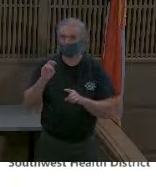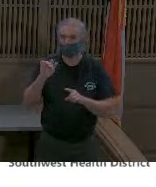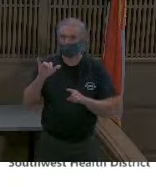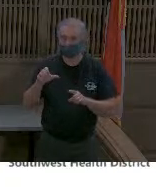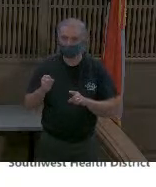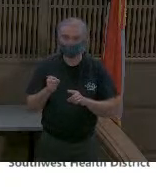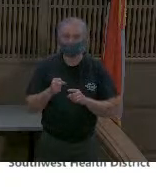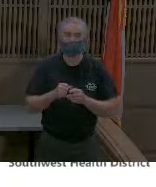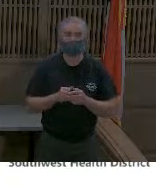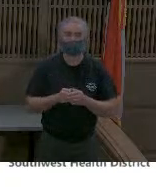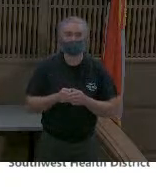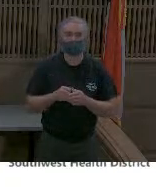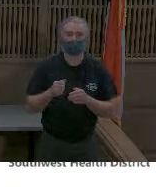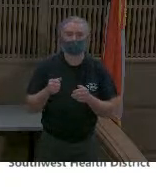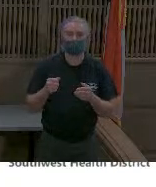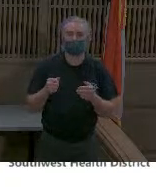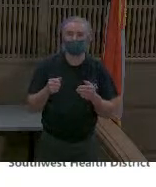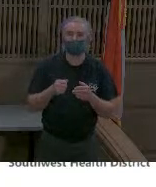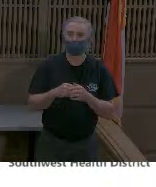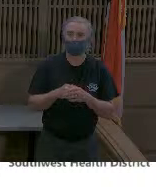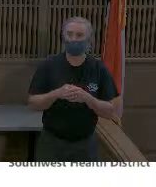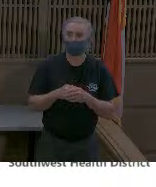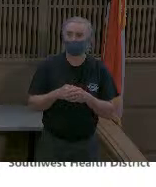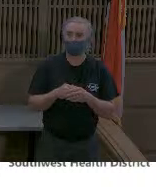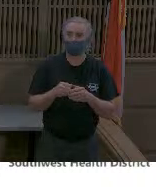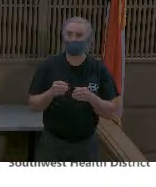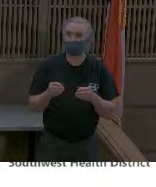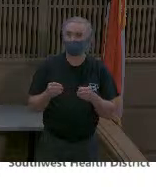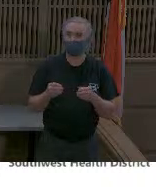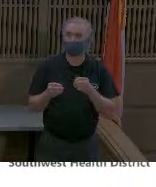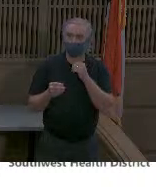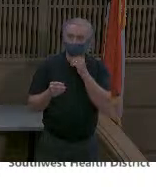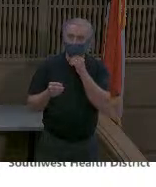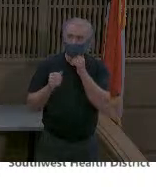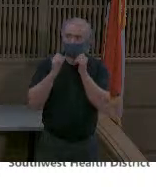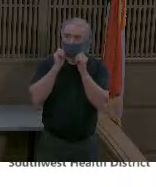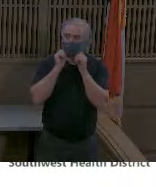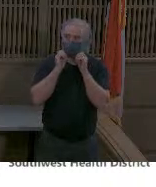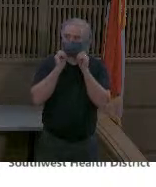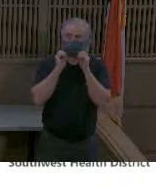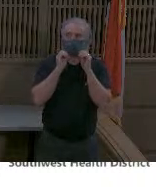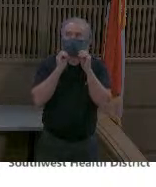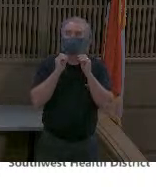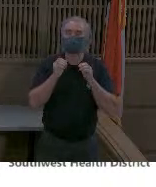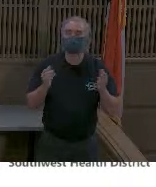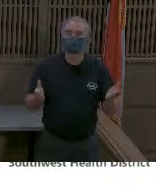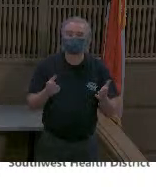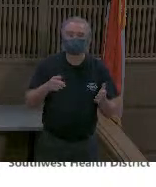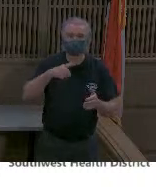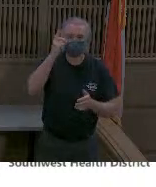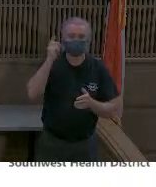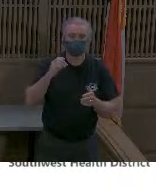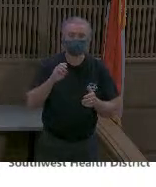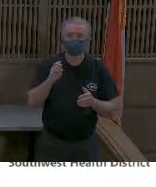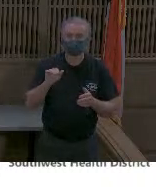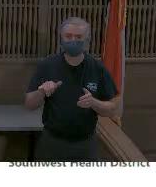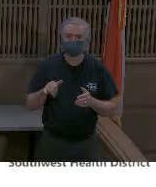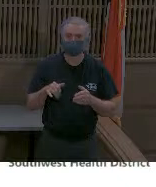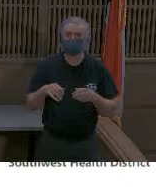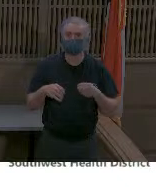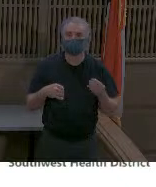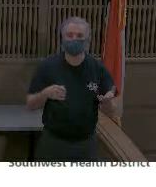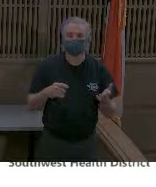doses of the COVID-19 vaccine. In Dougherty County, the Dougherty County Public Health Department has administered